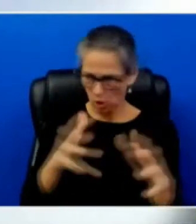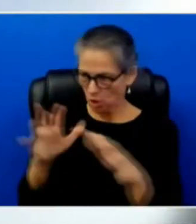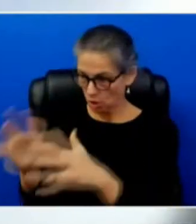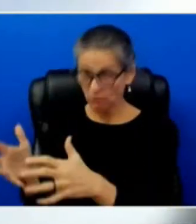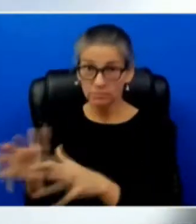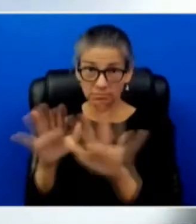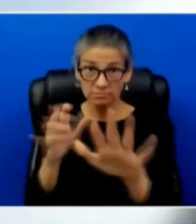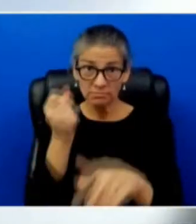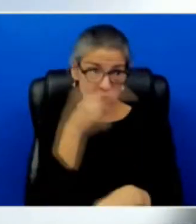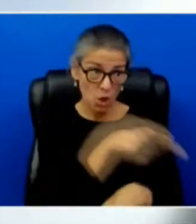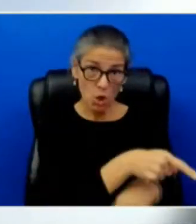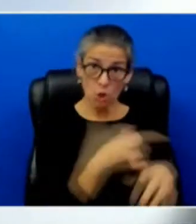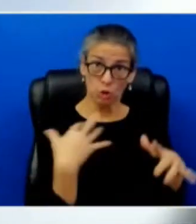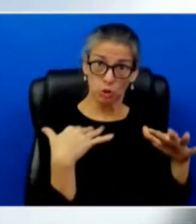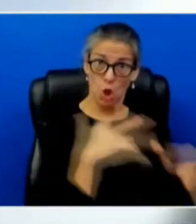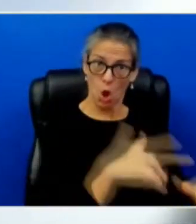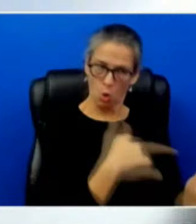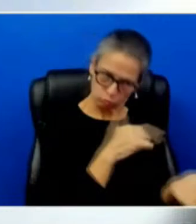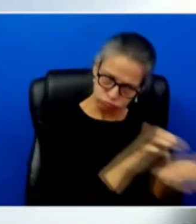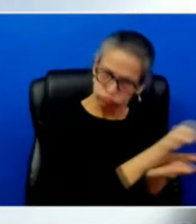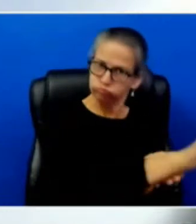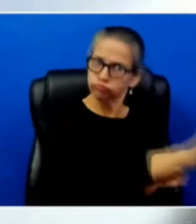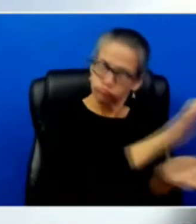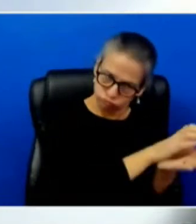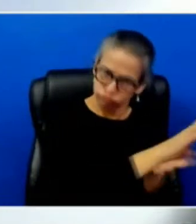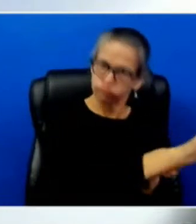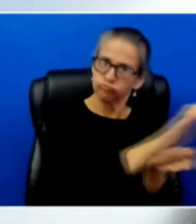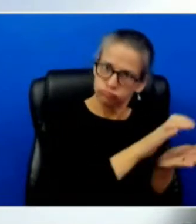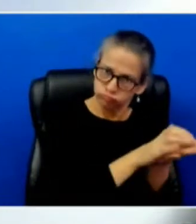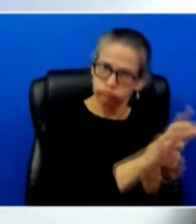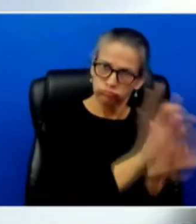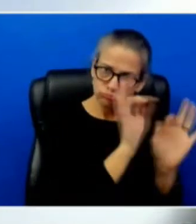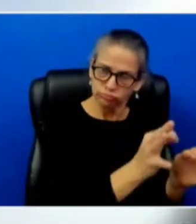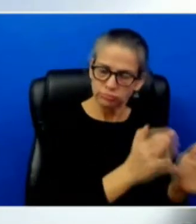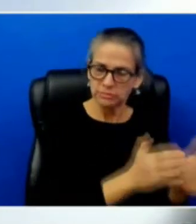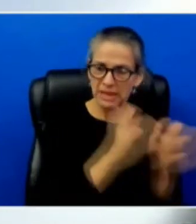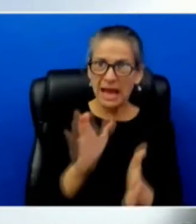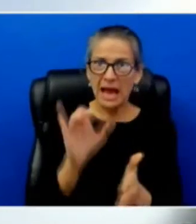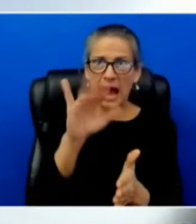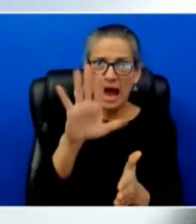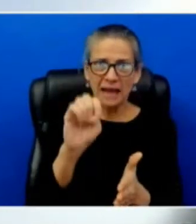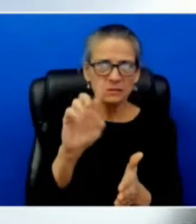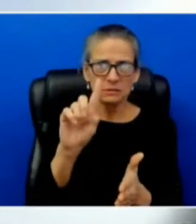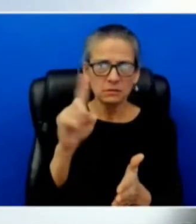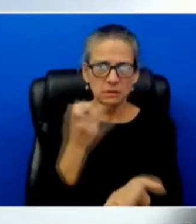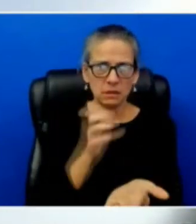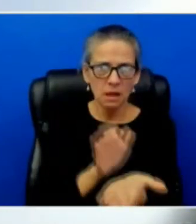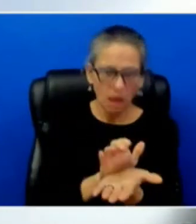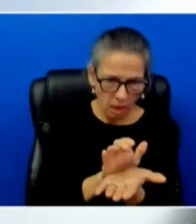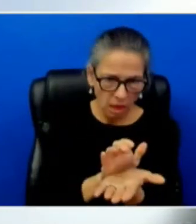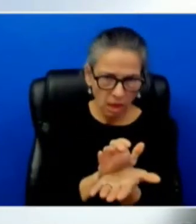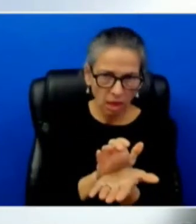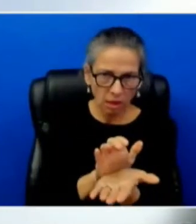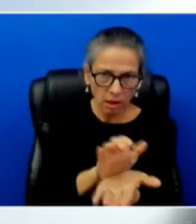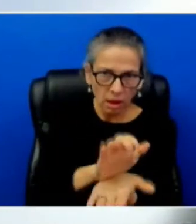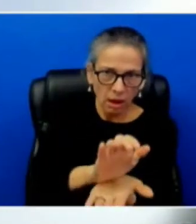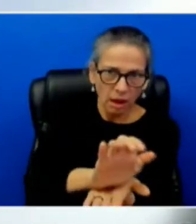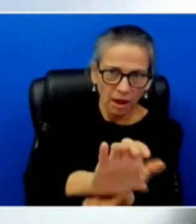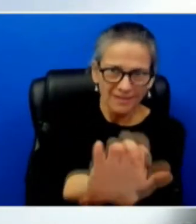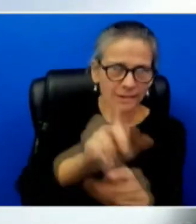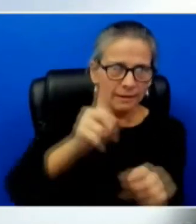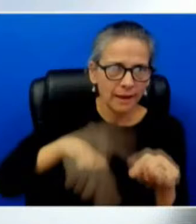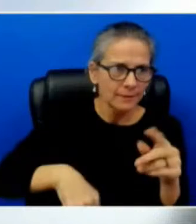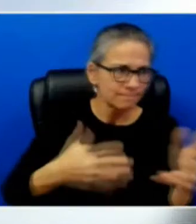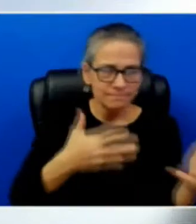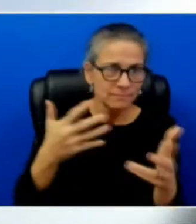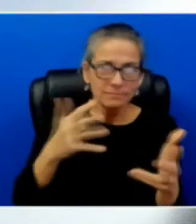plow ice. I want to thank and acknowledge the 2,300 employees of the cabinet and the contractors that